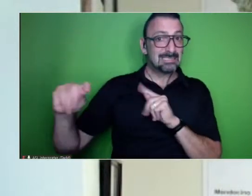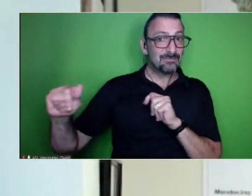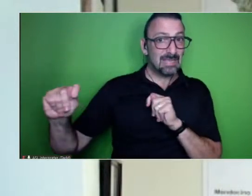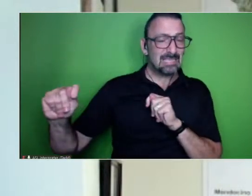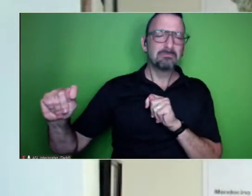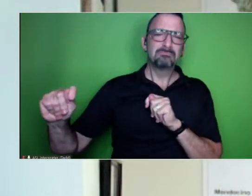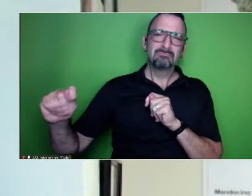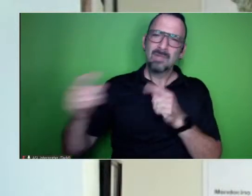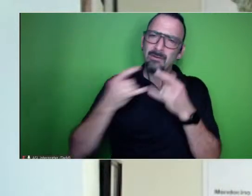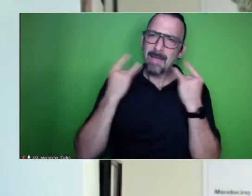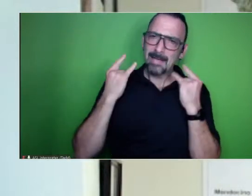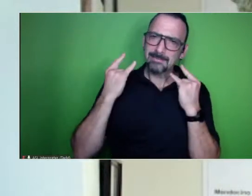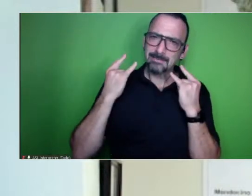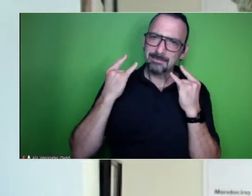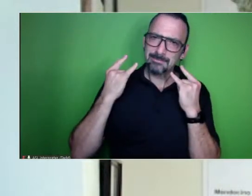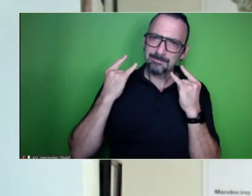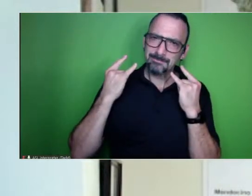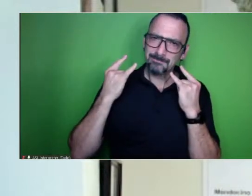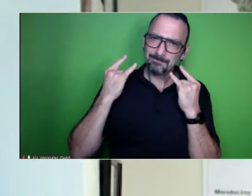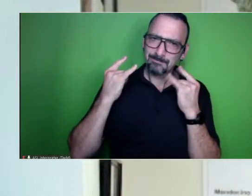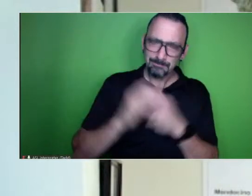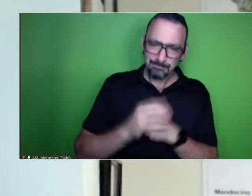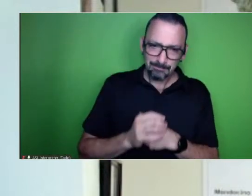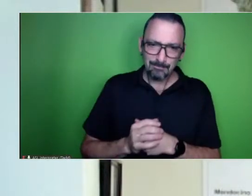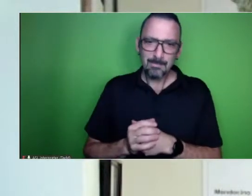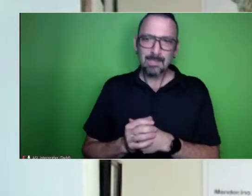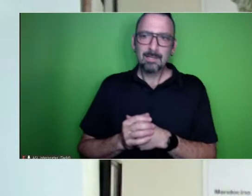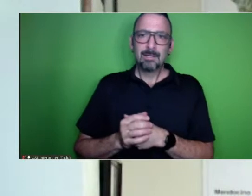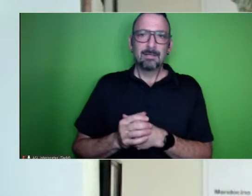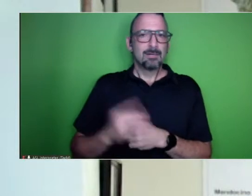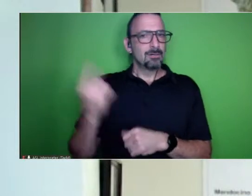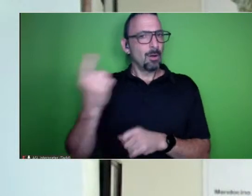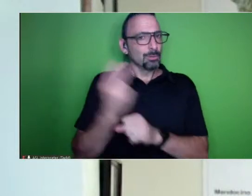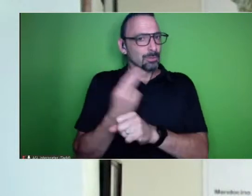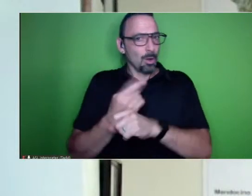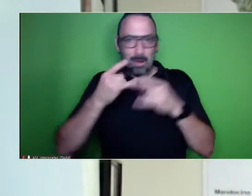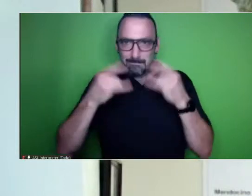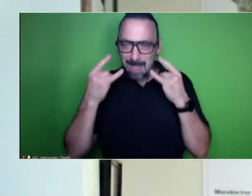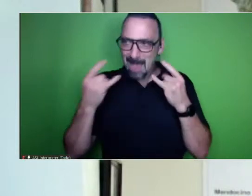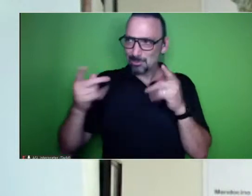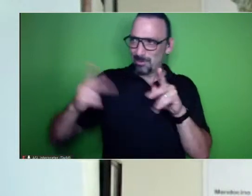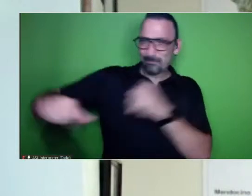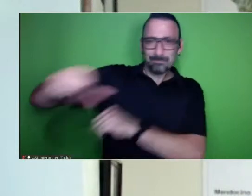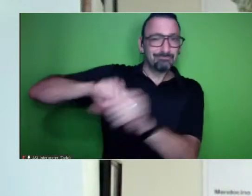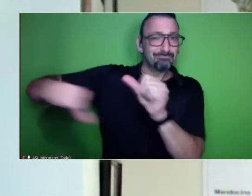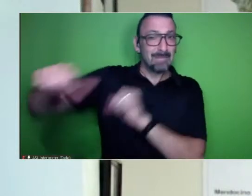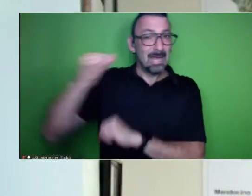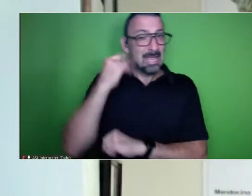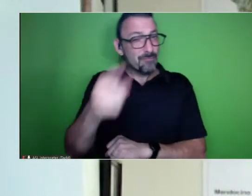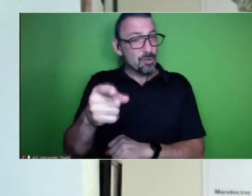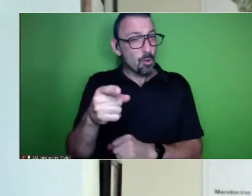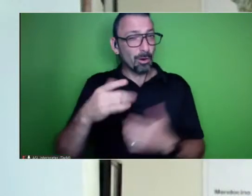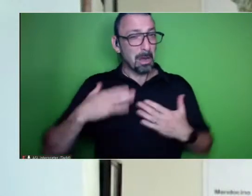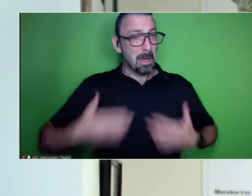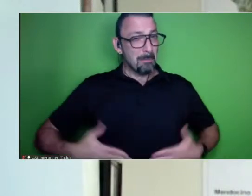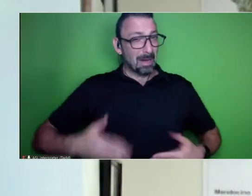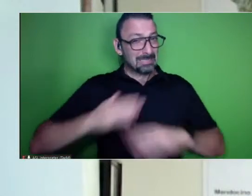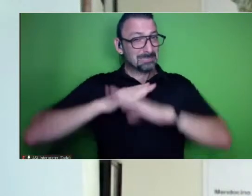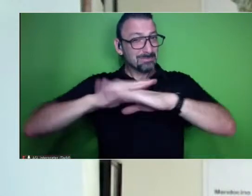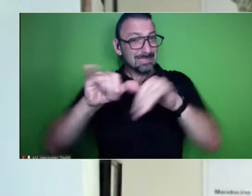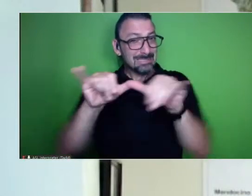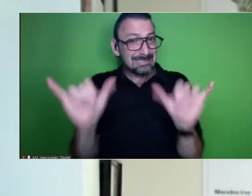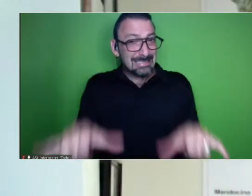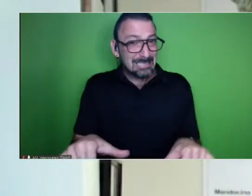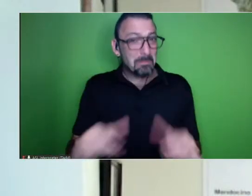who may not be from your household and may not be vaccinated, use a mask at that time also. If you're more vulnerable, either because of